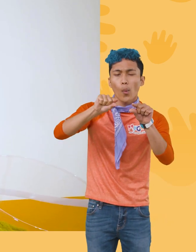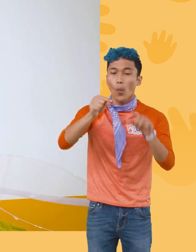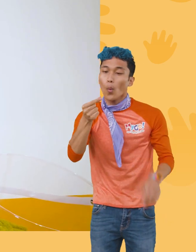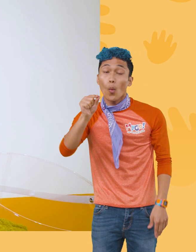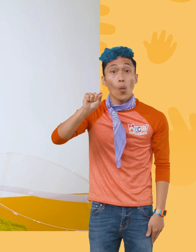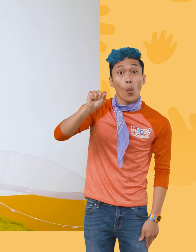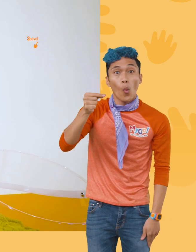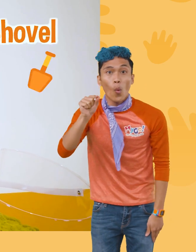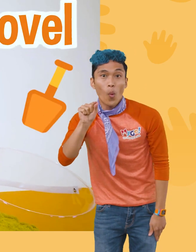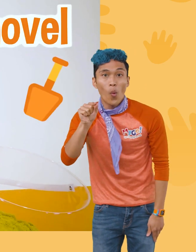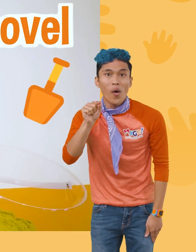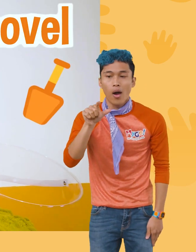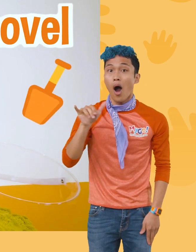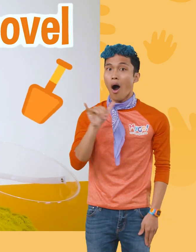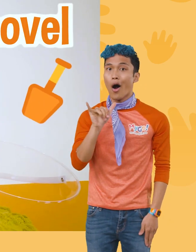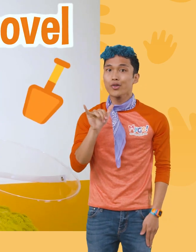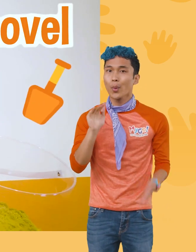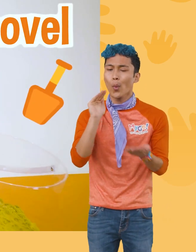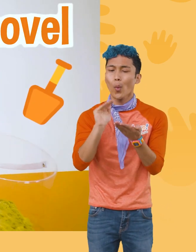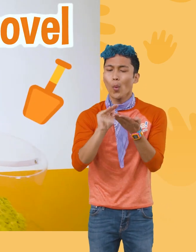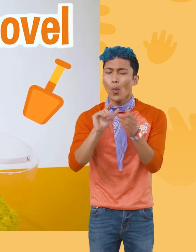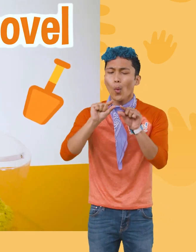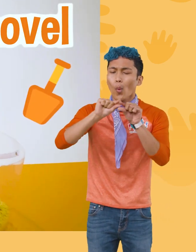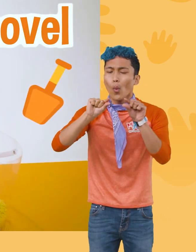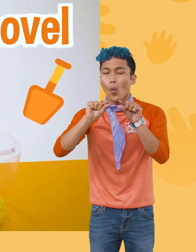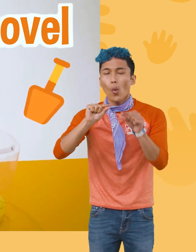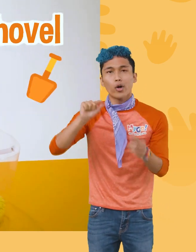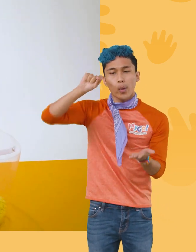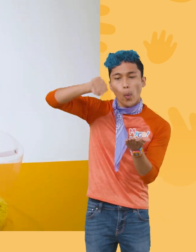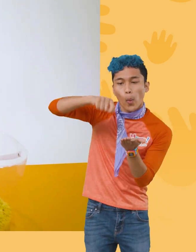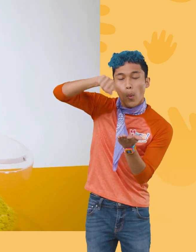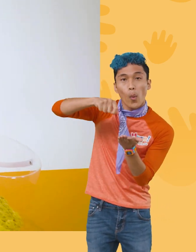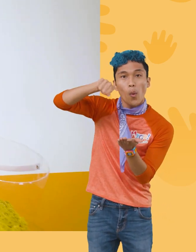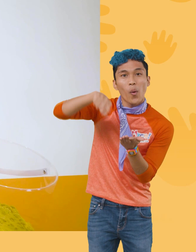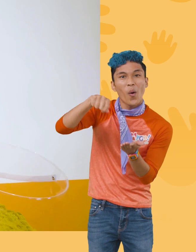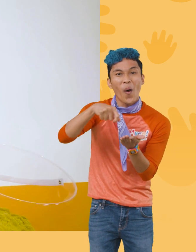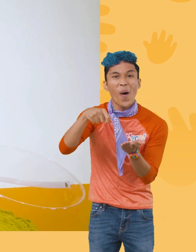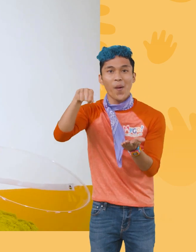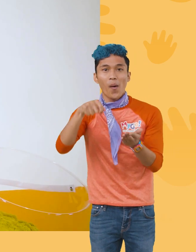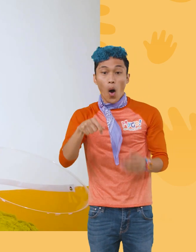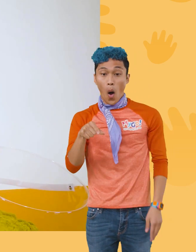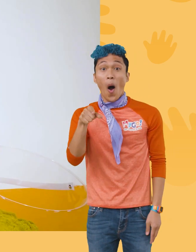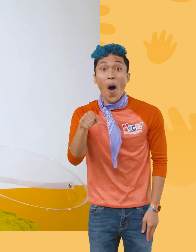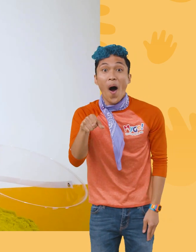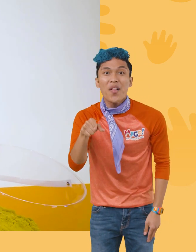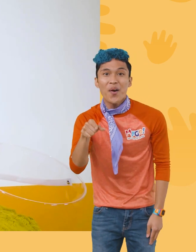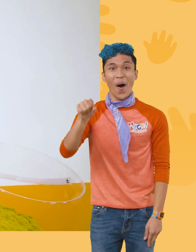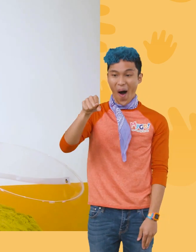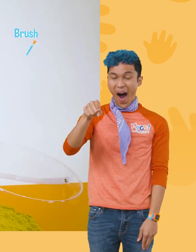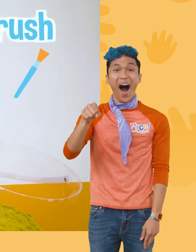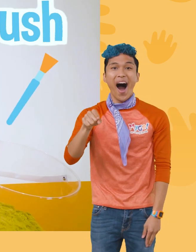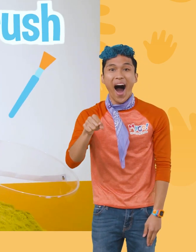yeah, a pick and a miniature shovel, so then we can shovel up some of the sand. Ooh, and then check this out.